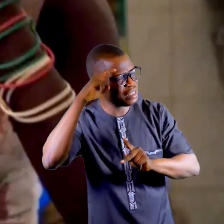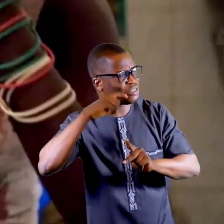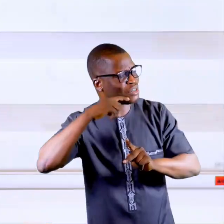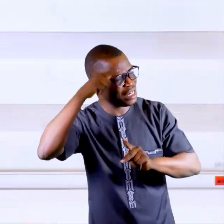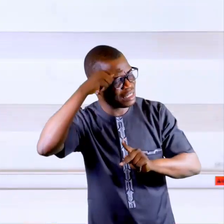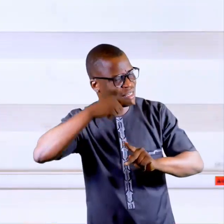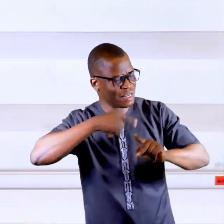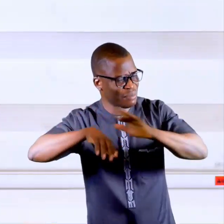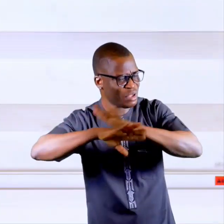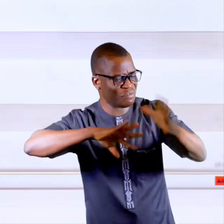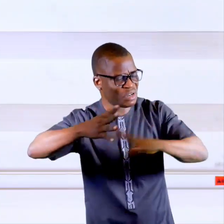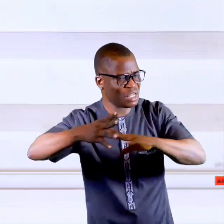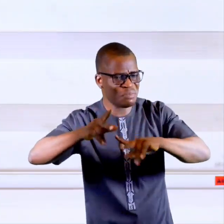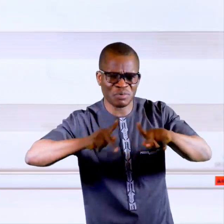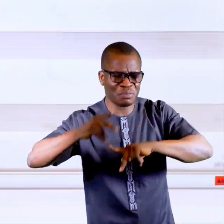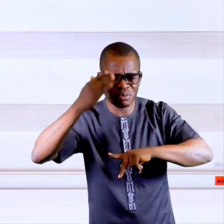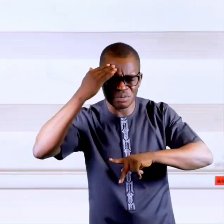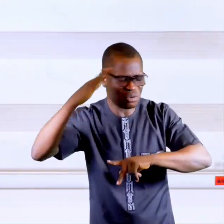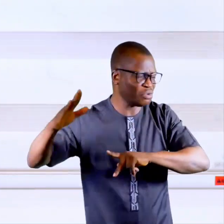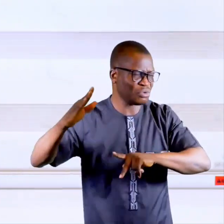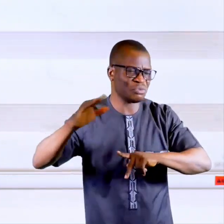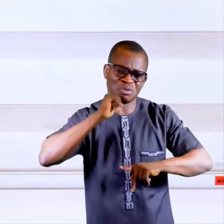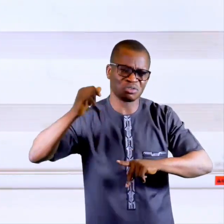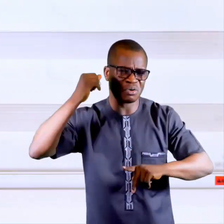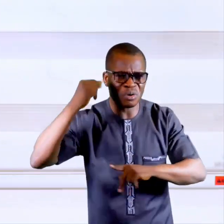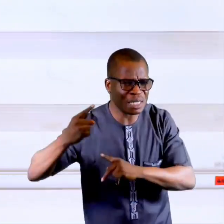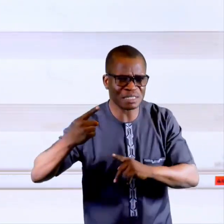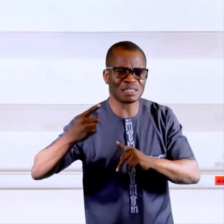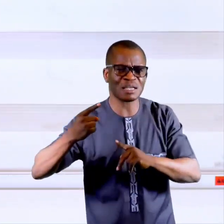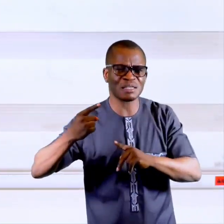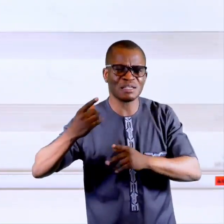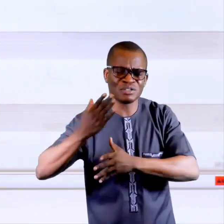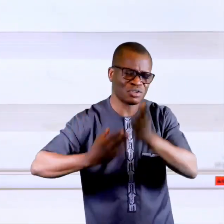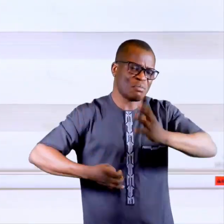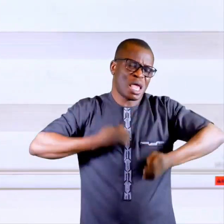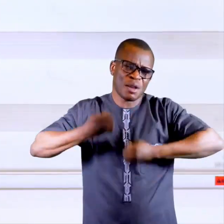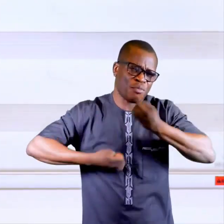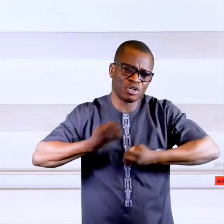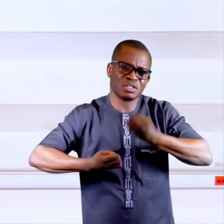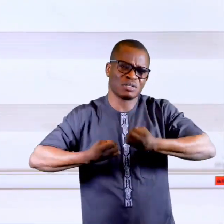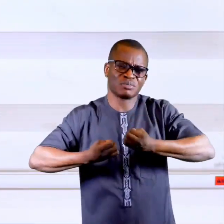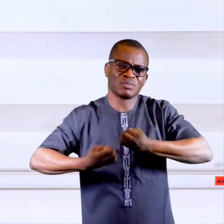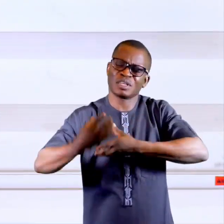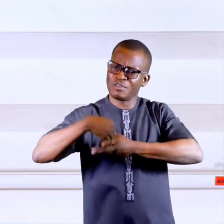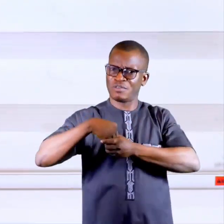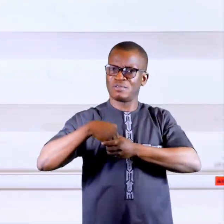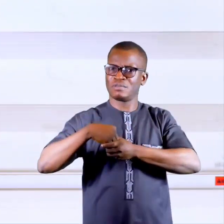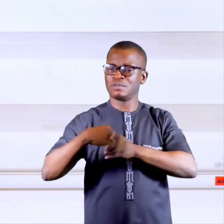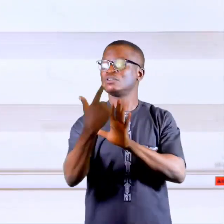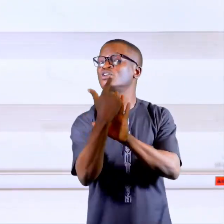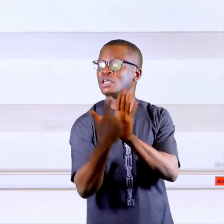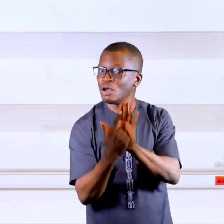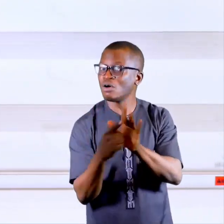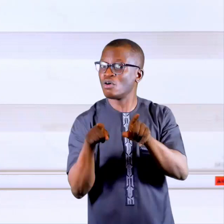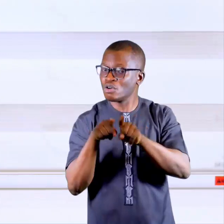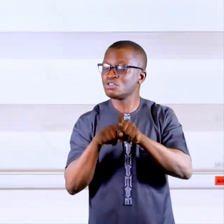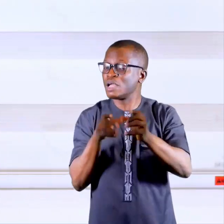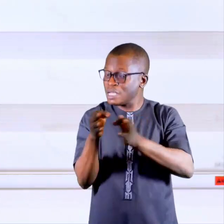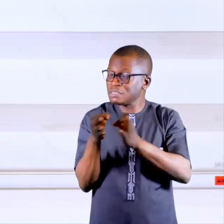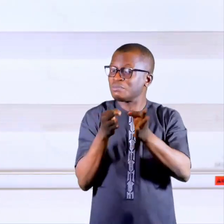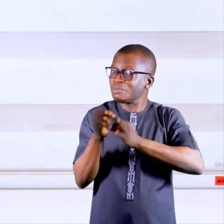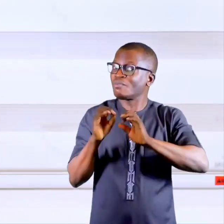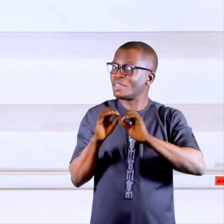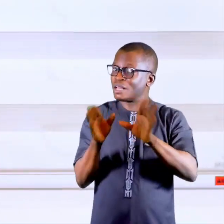they don't really understand how traumatic such experiences are. So the law also visits